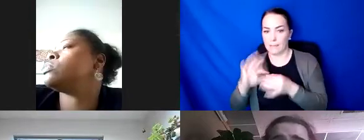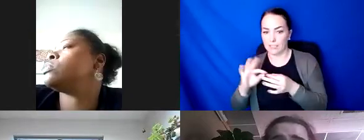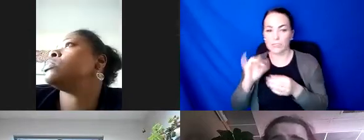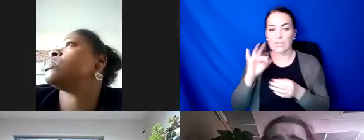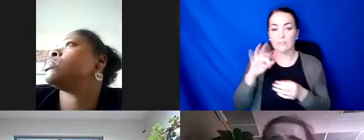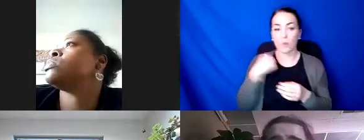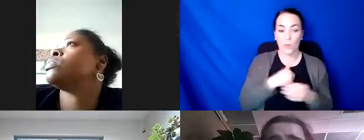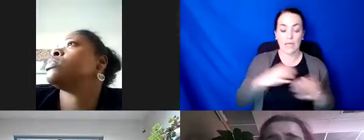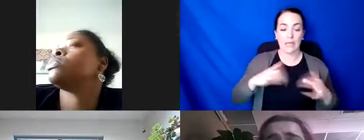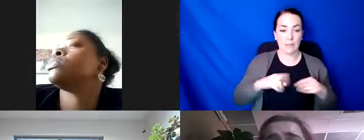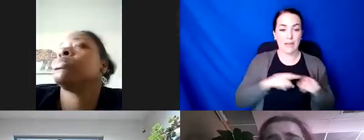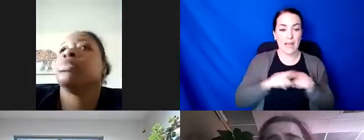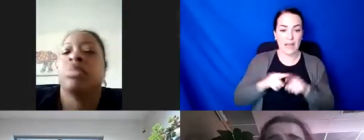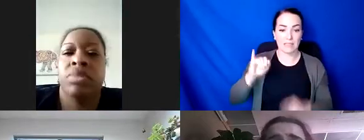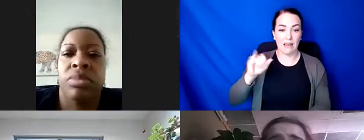staff,